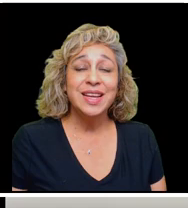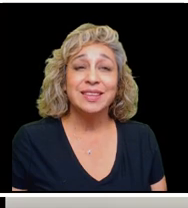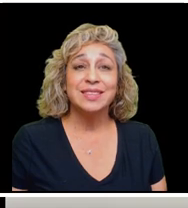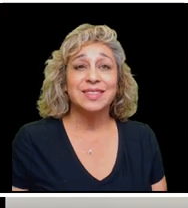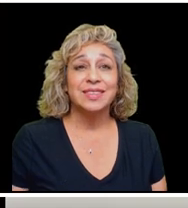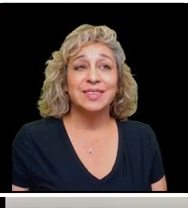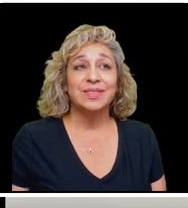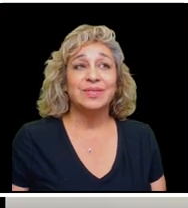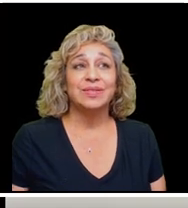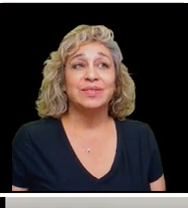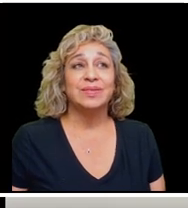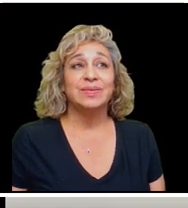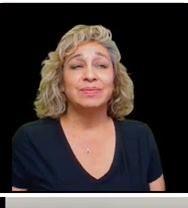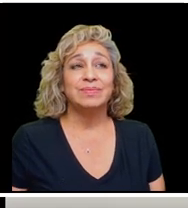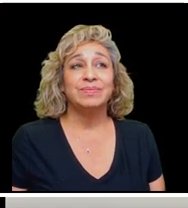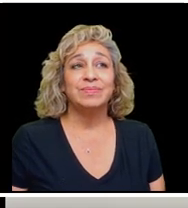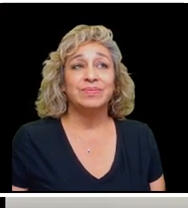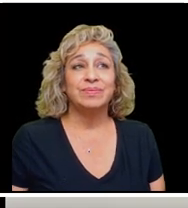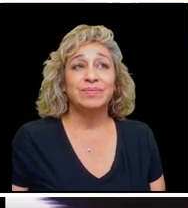activities